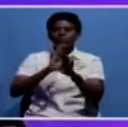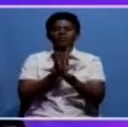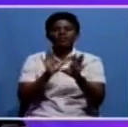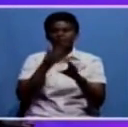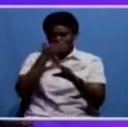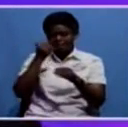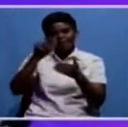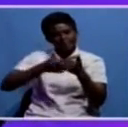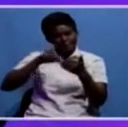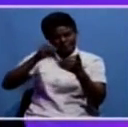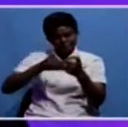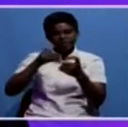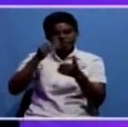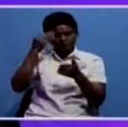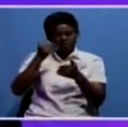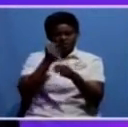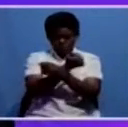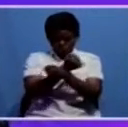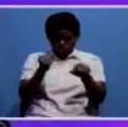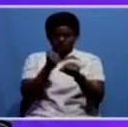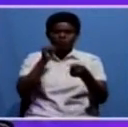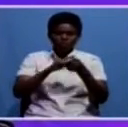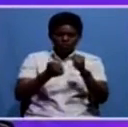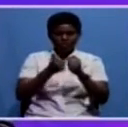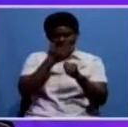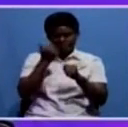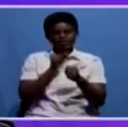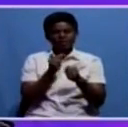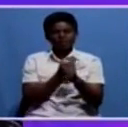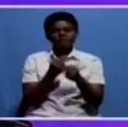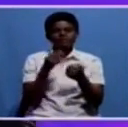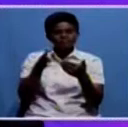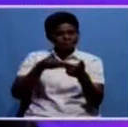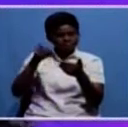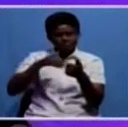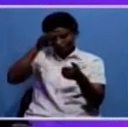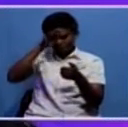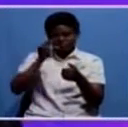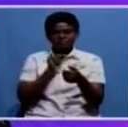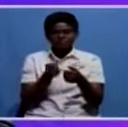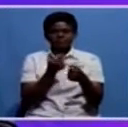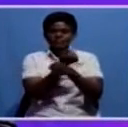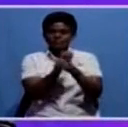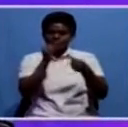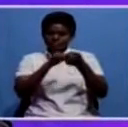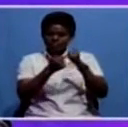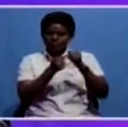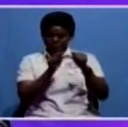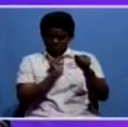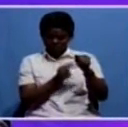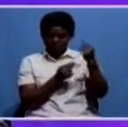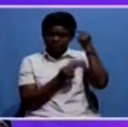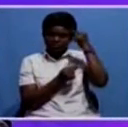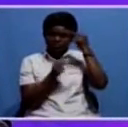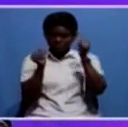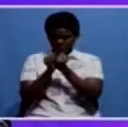looked after while we resolve this commercial agreement that we have between us and Vendata. So it